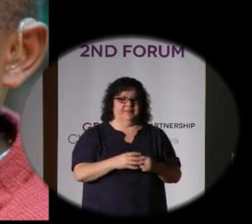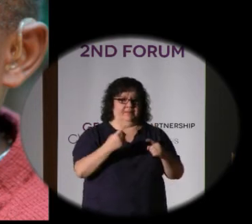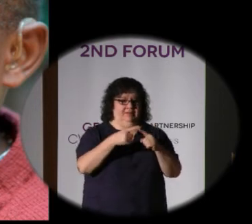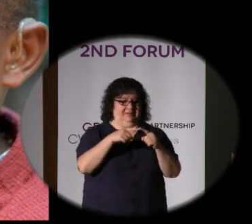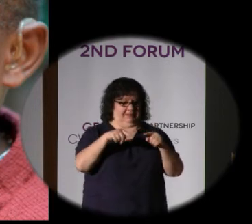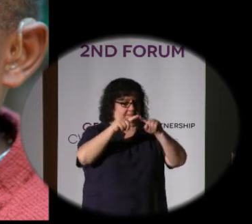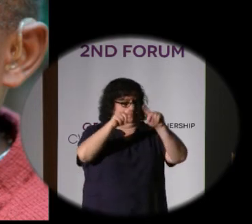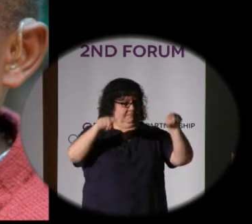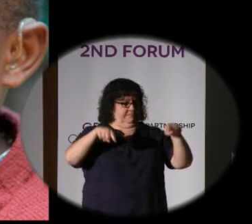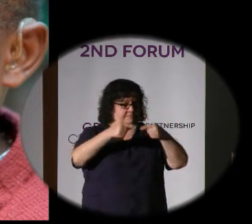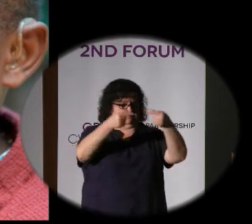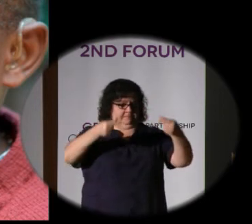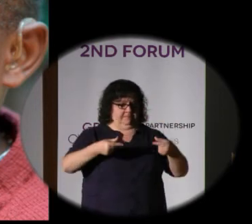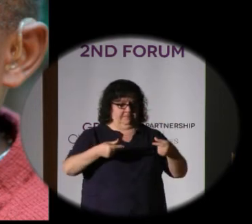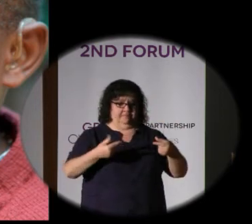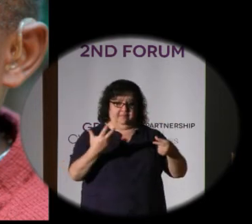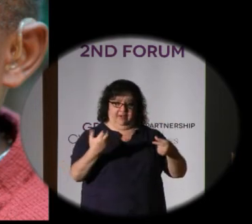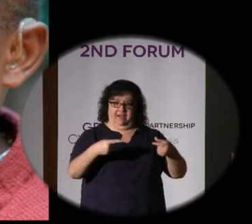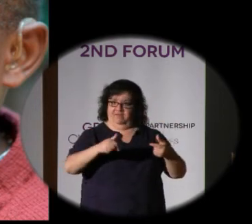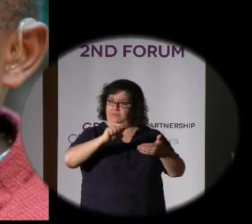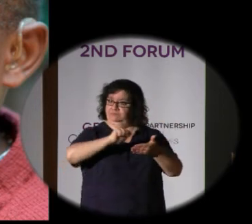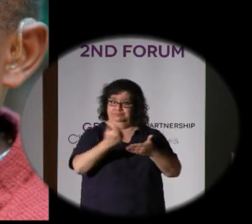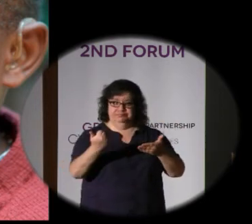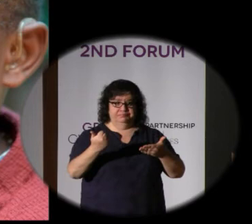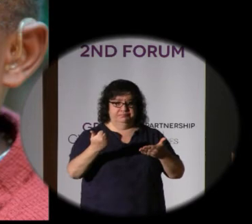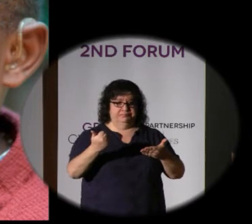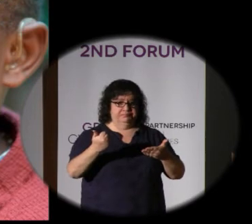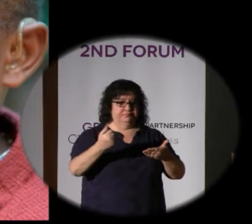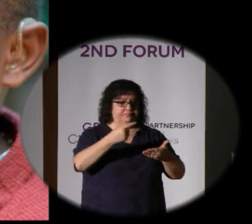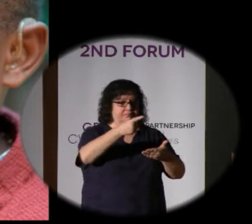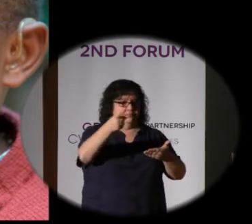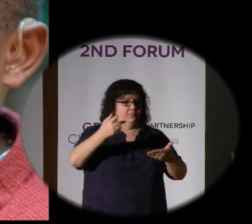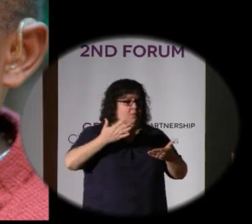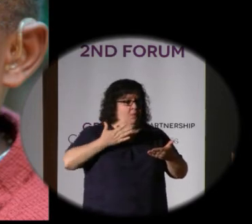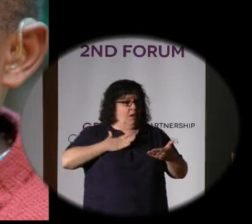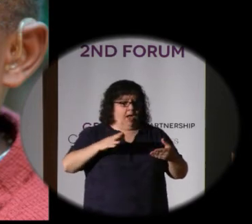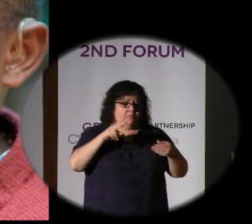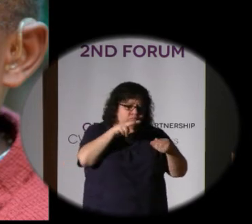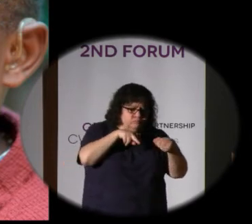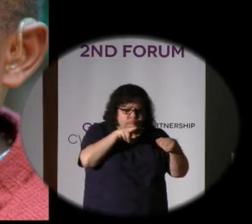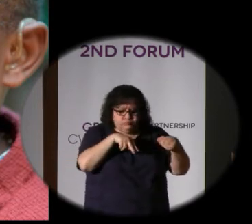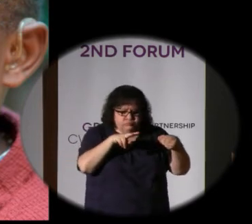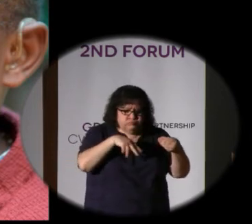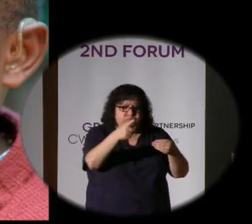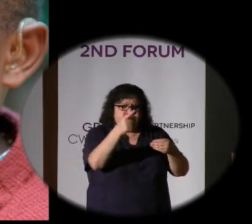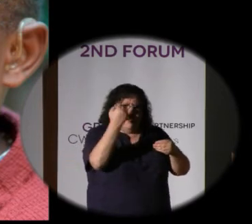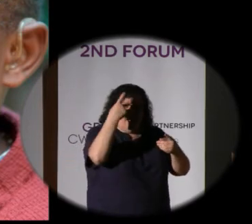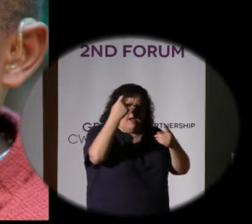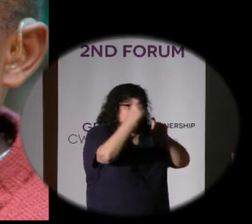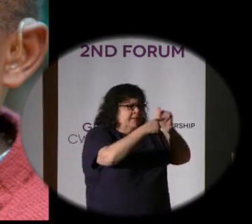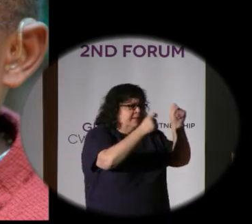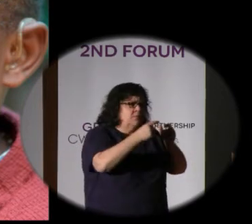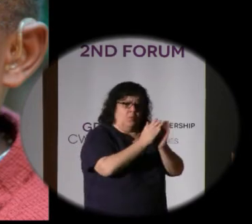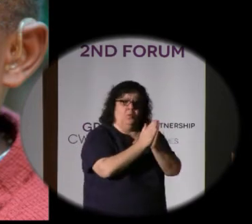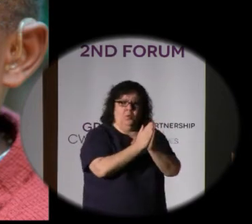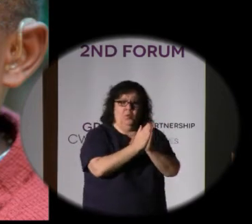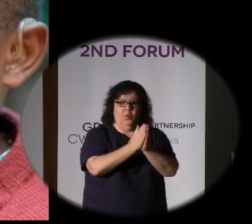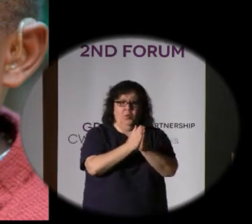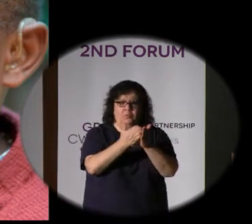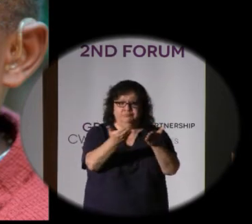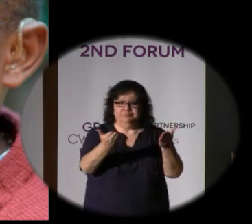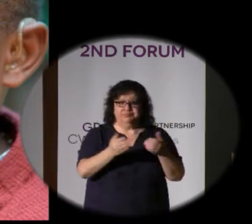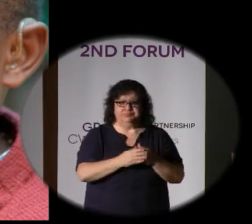look, give your contribution, please welcome to get in touch with us. And also we are getting